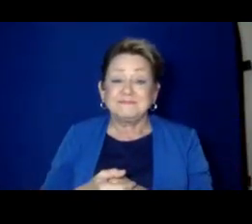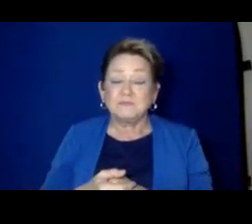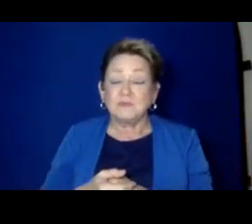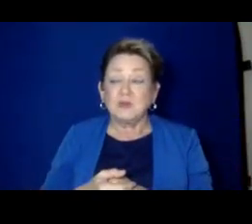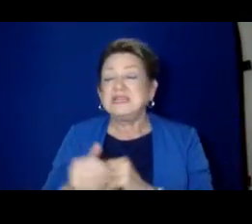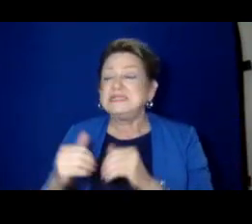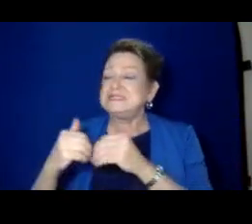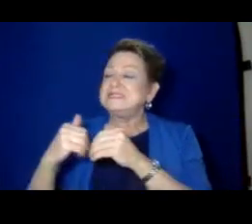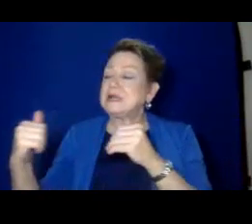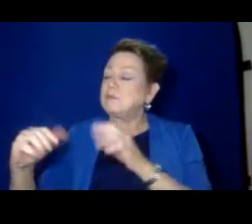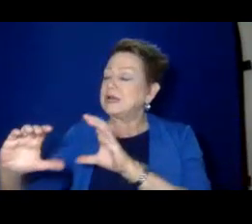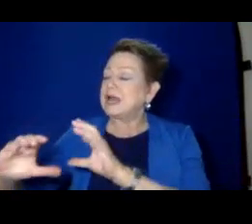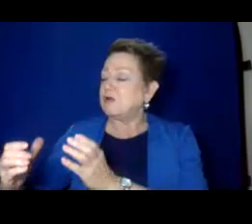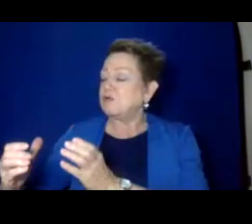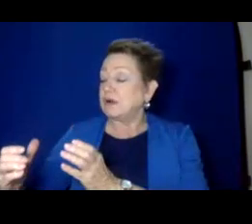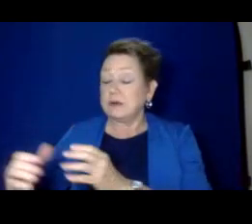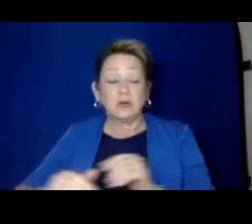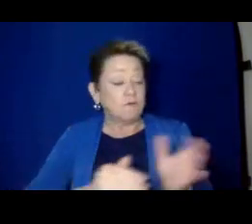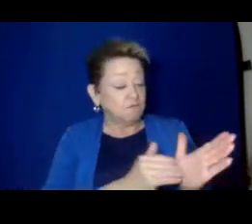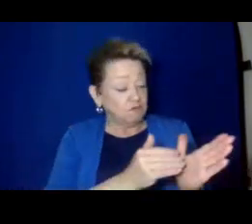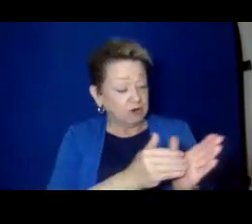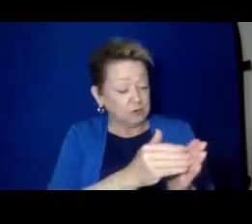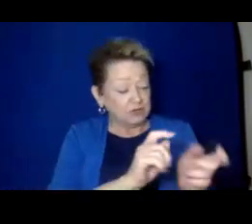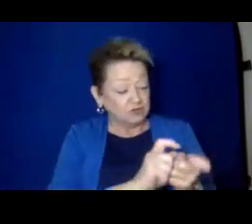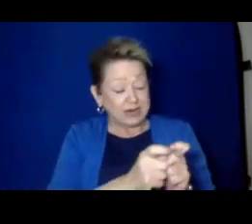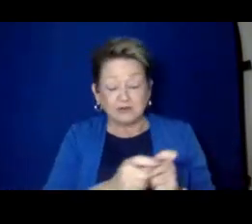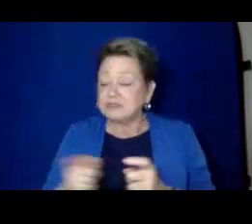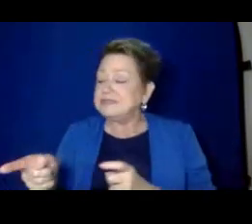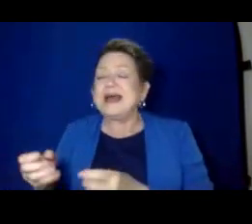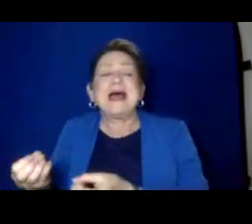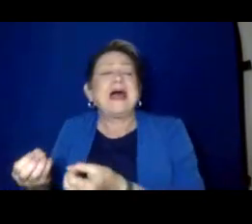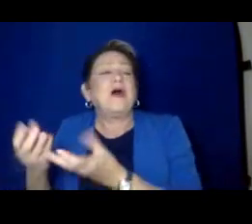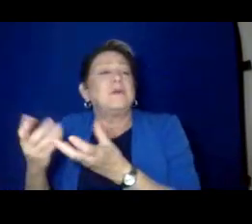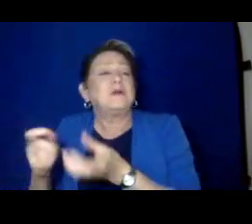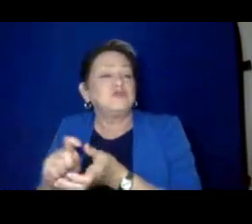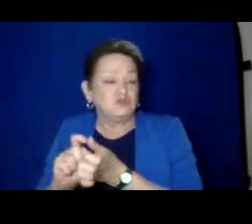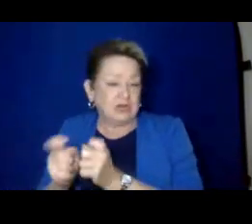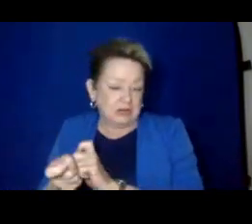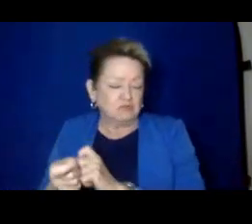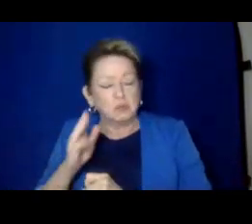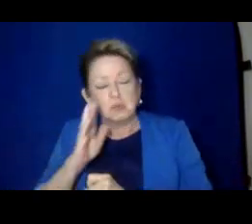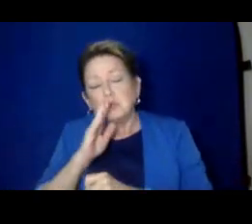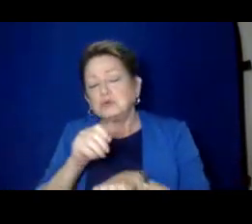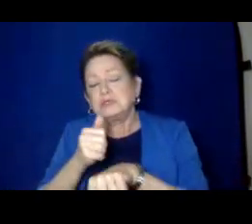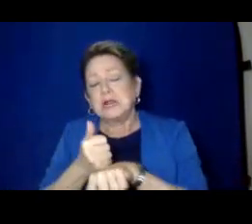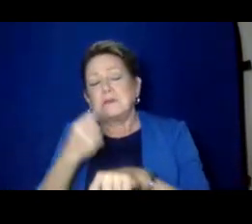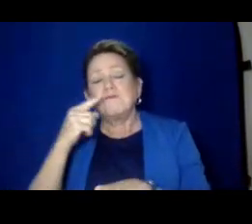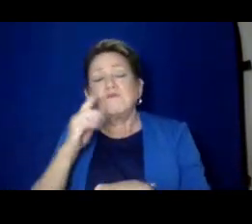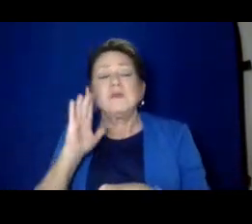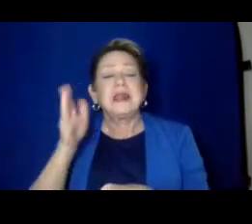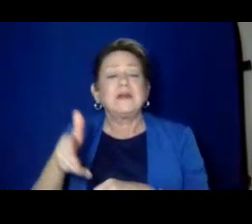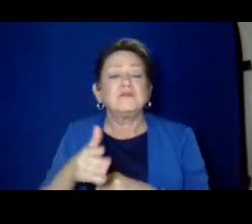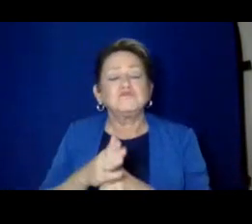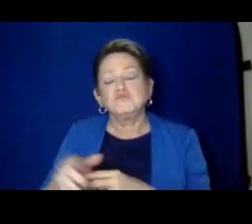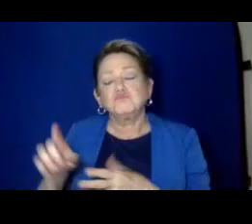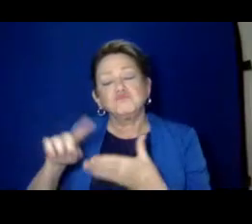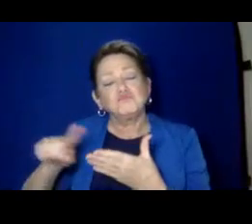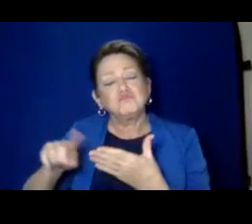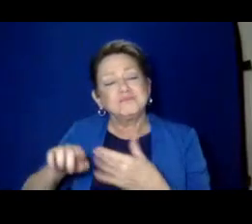separate category compared to frequency changes. So I hope that answered your question, but we'll look at seeing what we could do